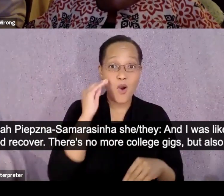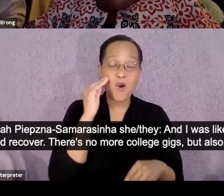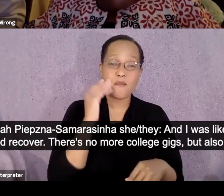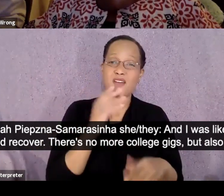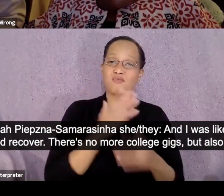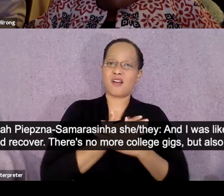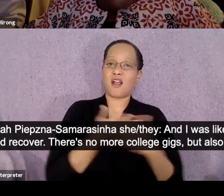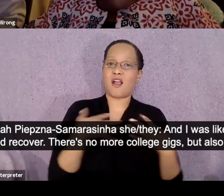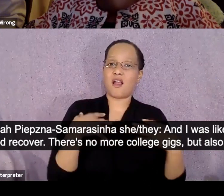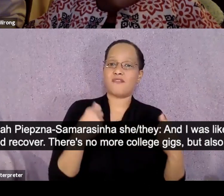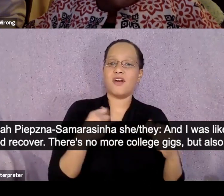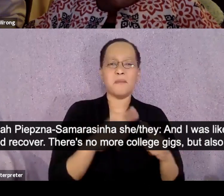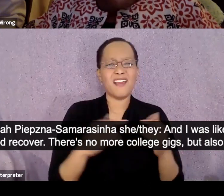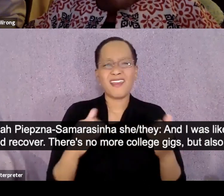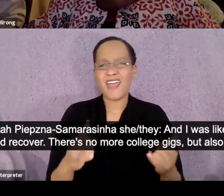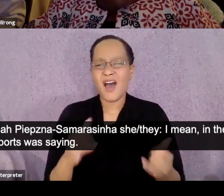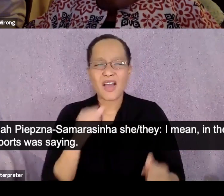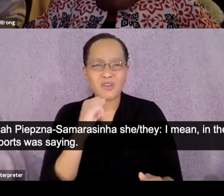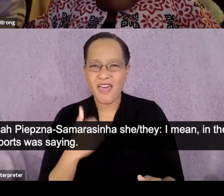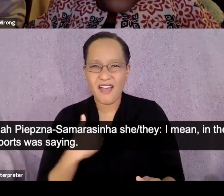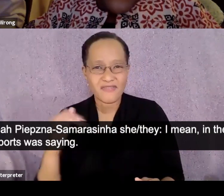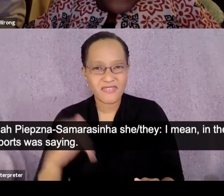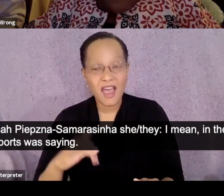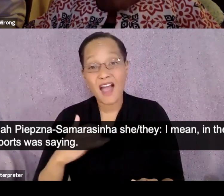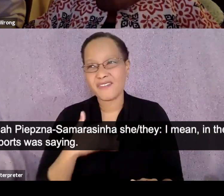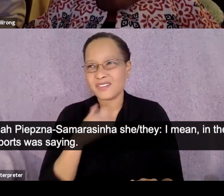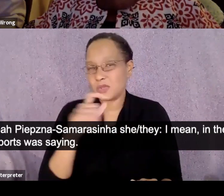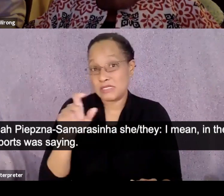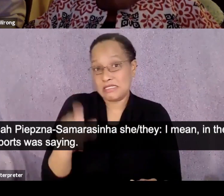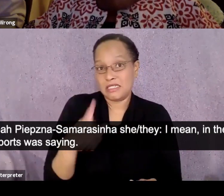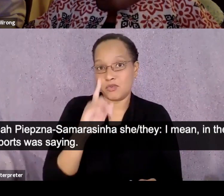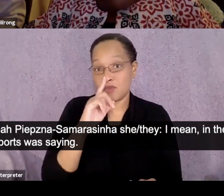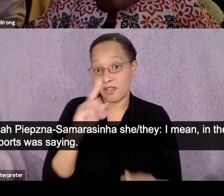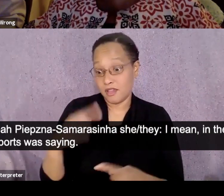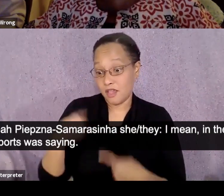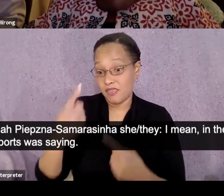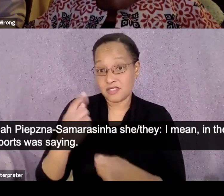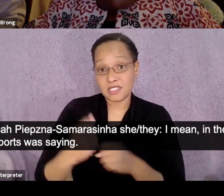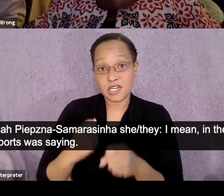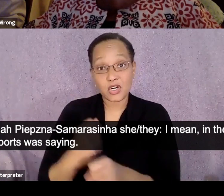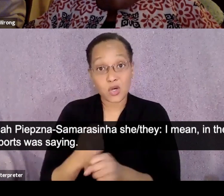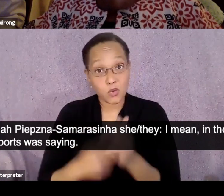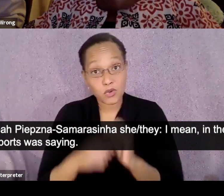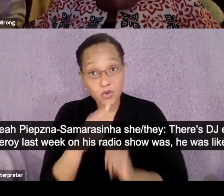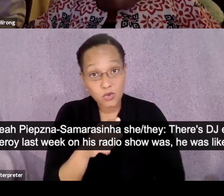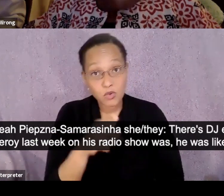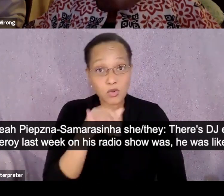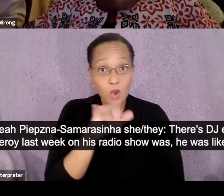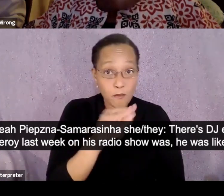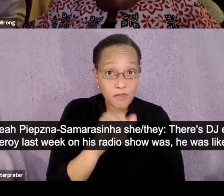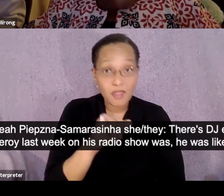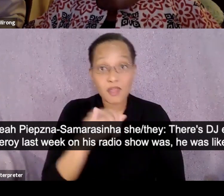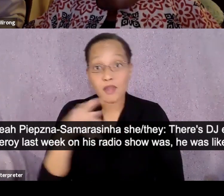think there needs to be in this way, because I mean, in the past year, I mean, just going back with what you and Patty were both saying, there's